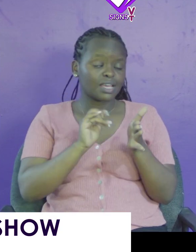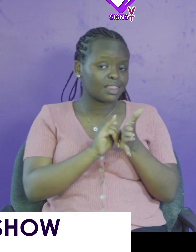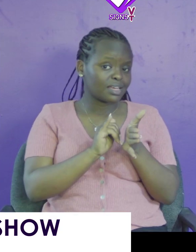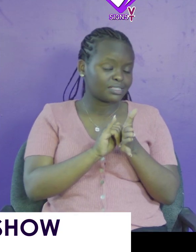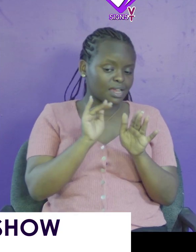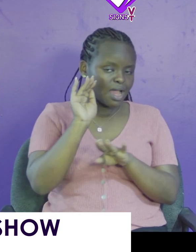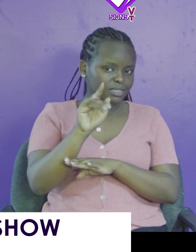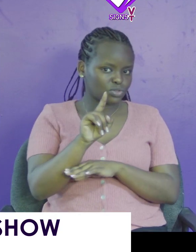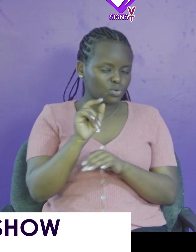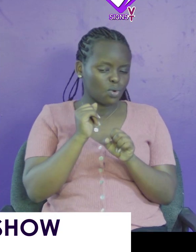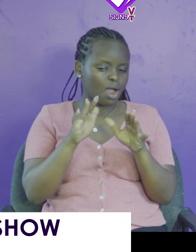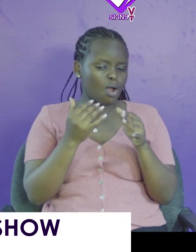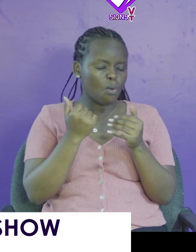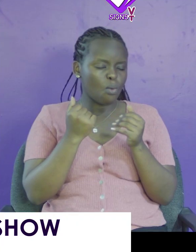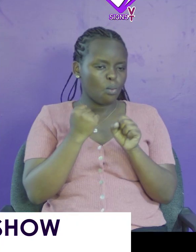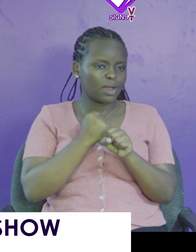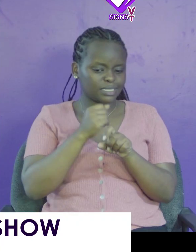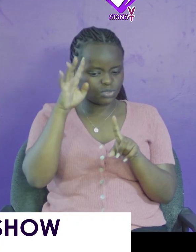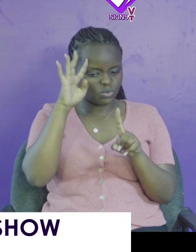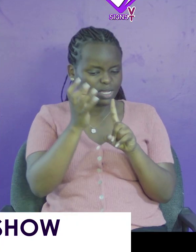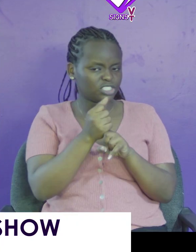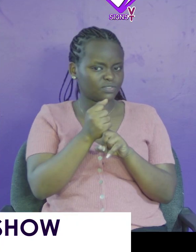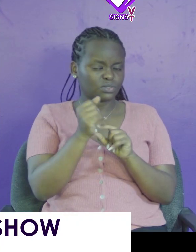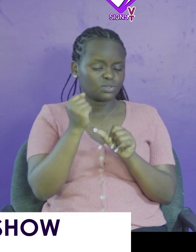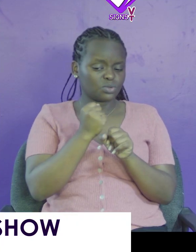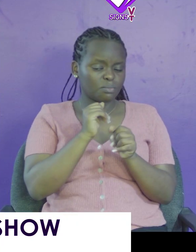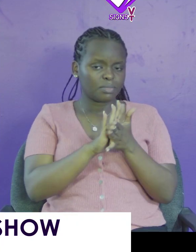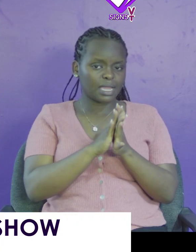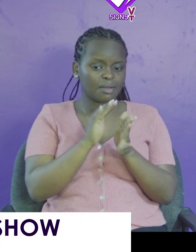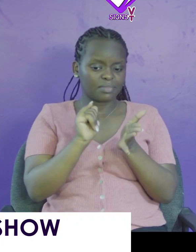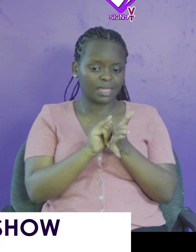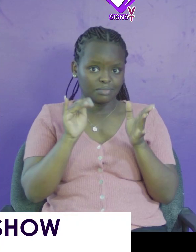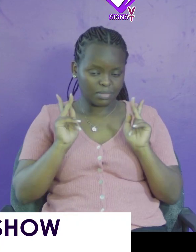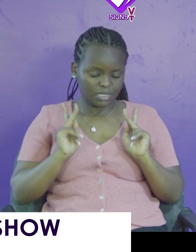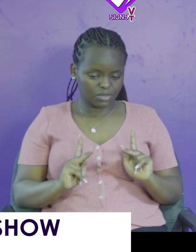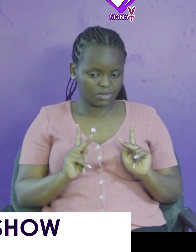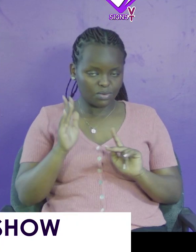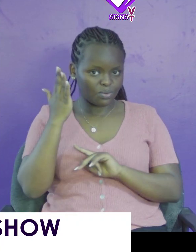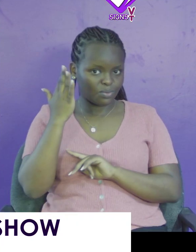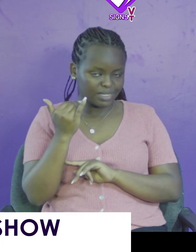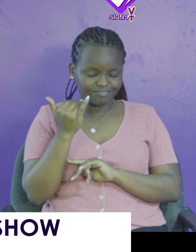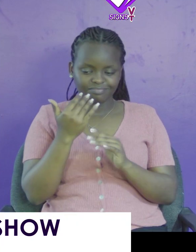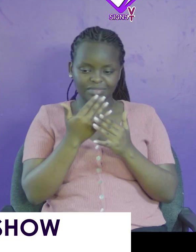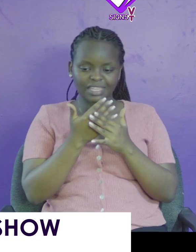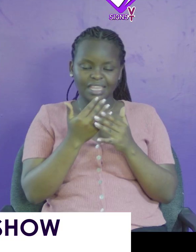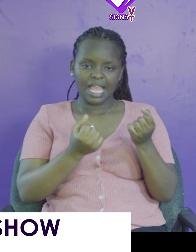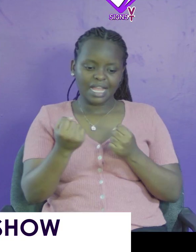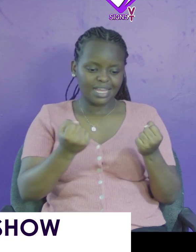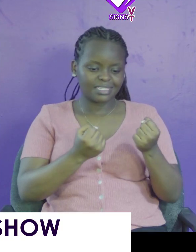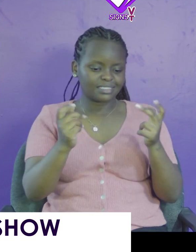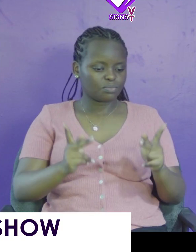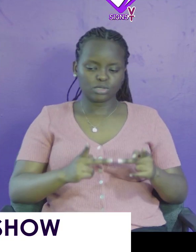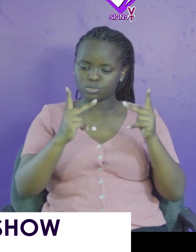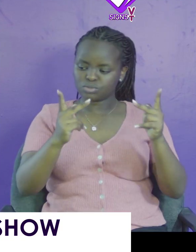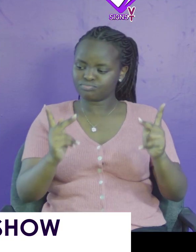then how are you working hard to achieve, to become that person? Because vehicles will continue to be produced. Vehicles will be,